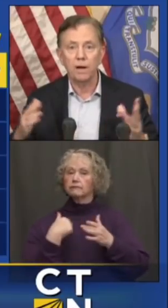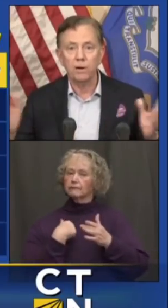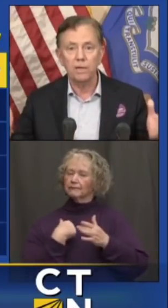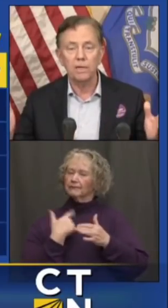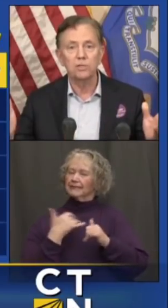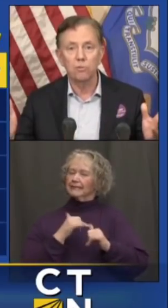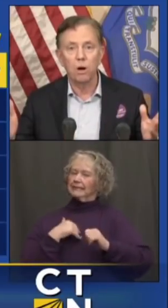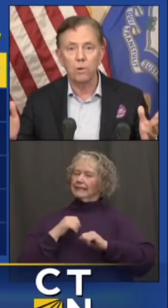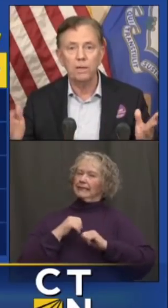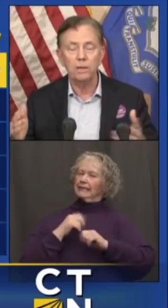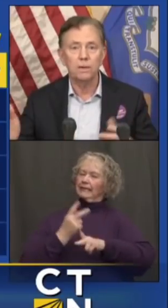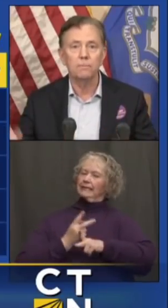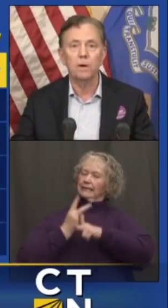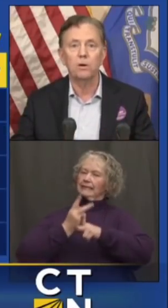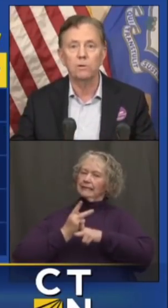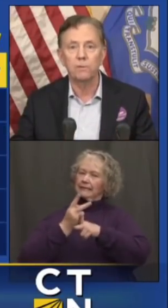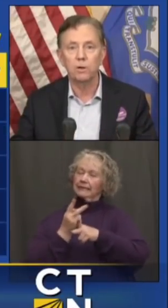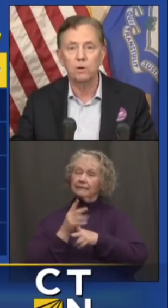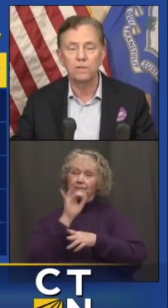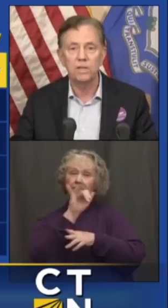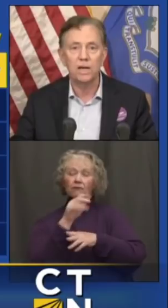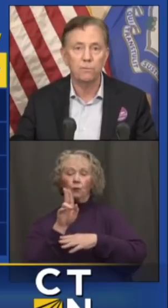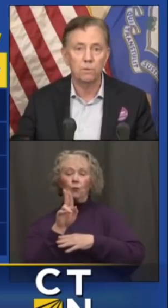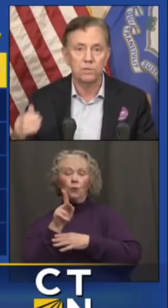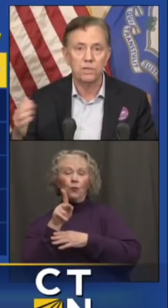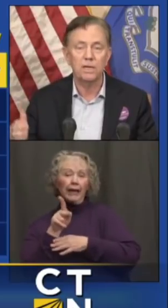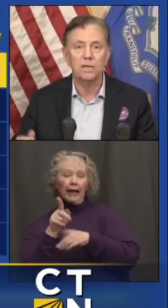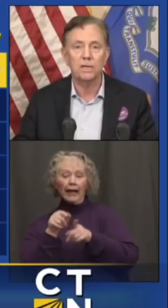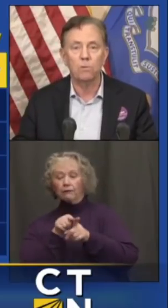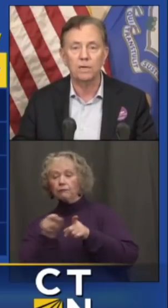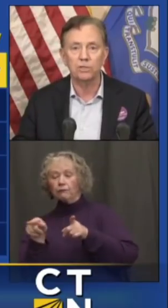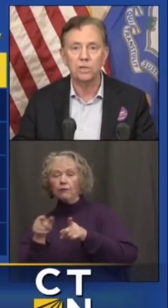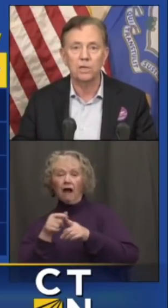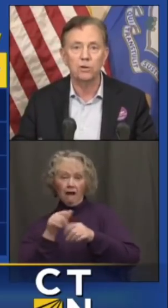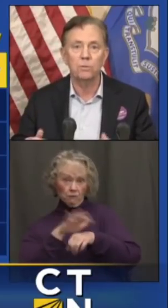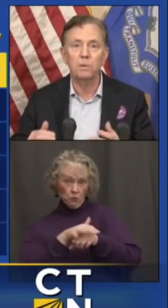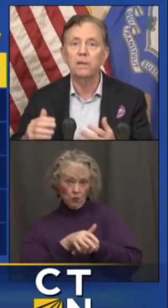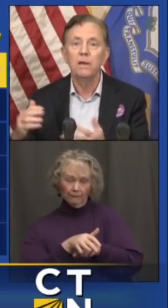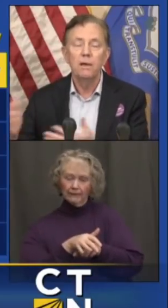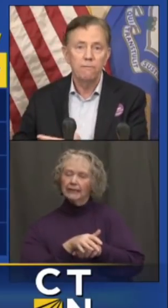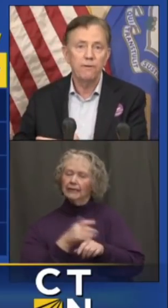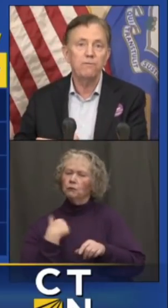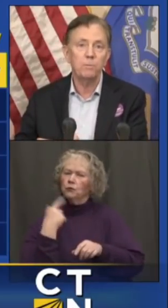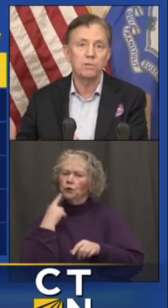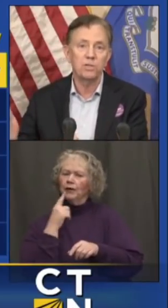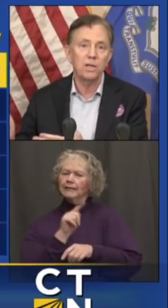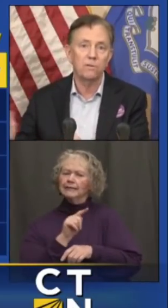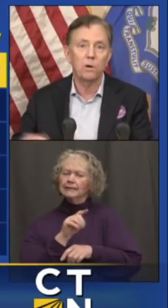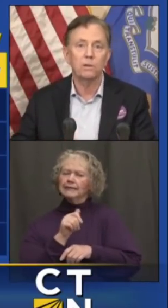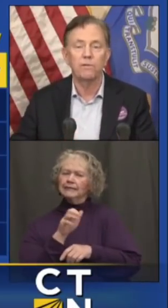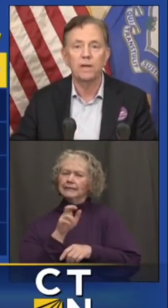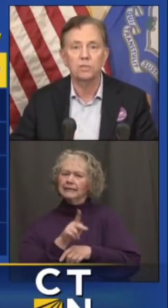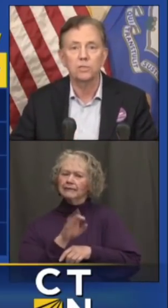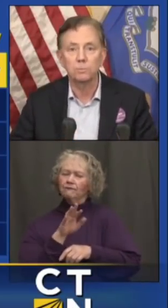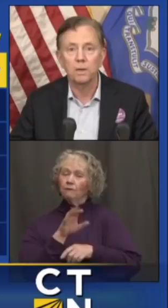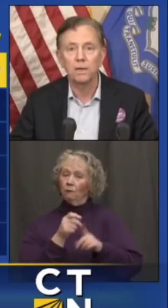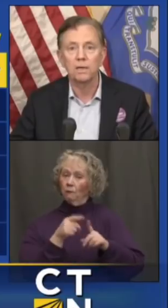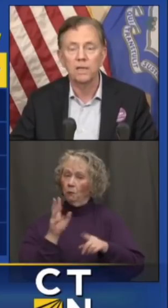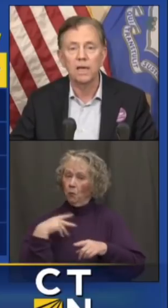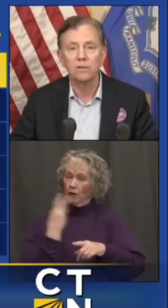UK variant is growing. I heard from the COVID task force today down in Washington that it could be 50% of all